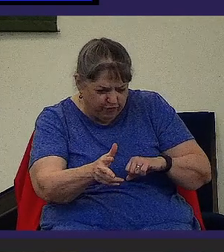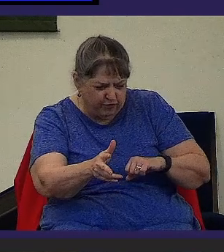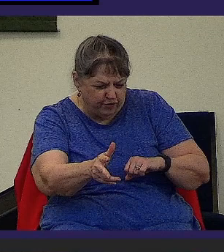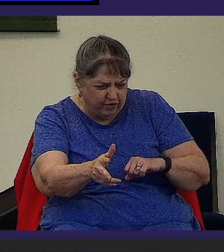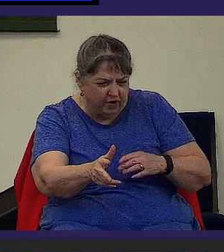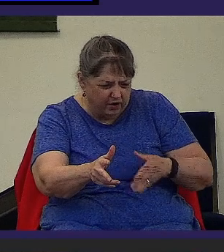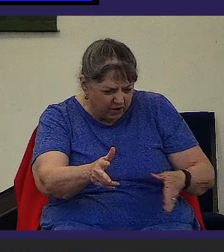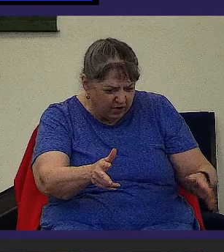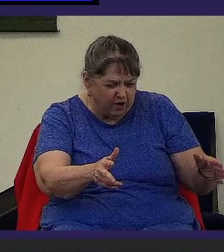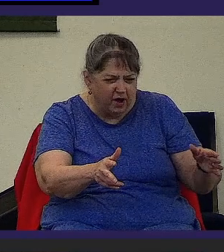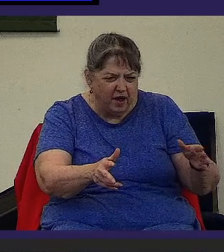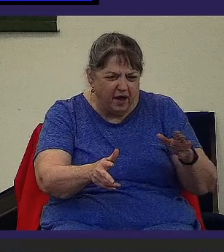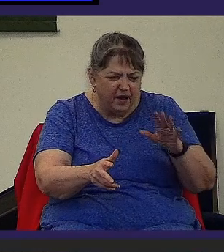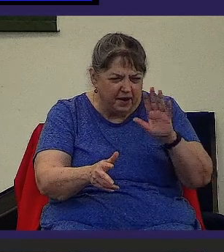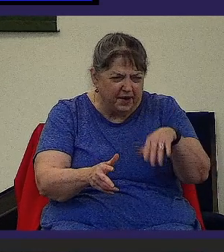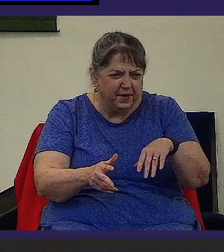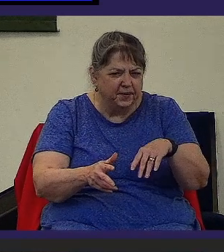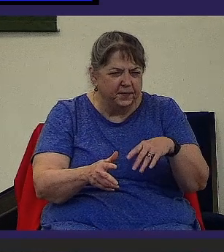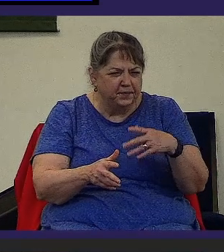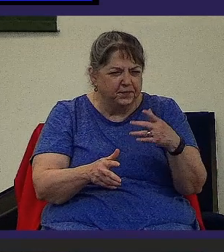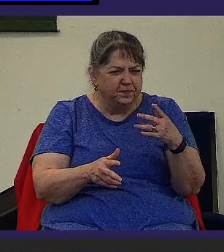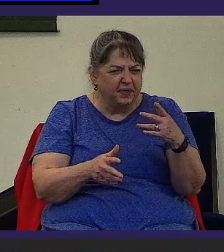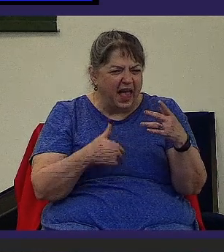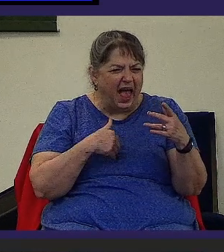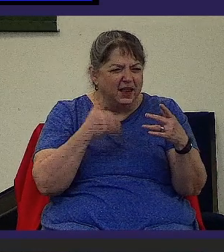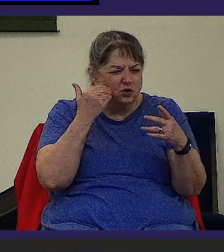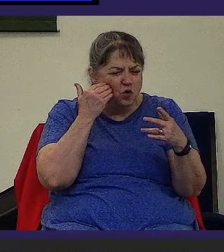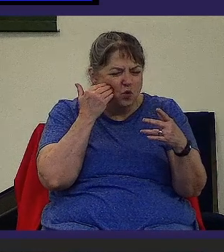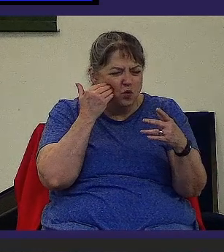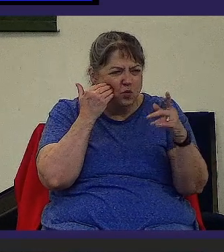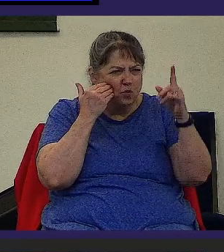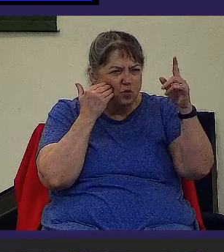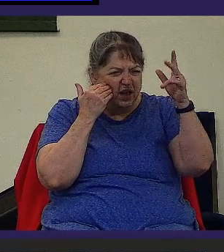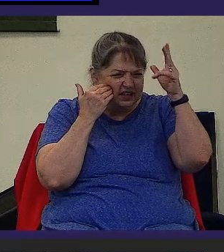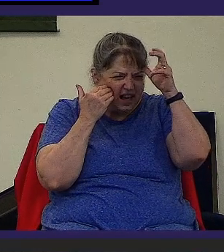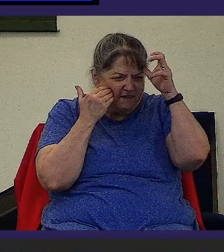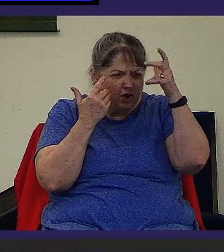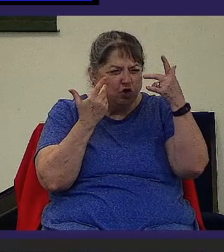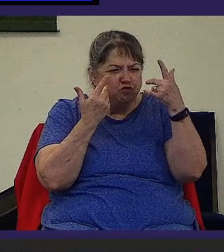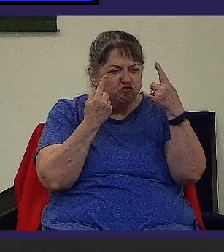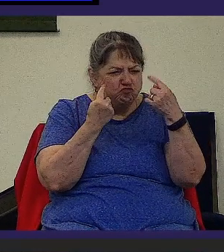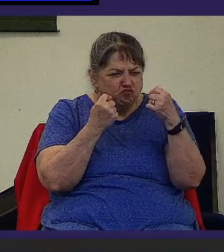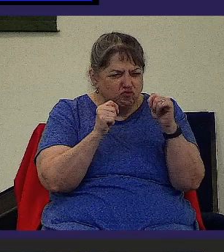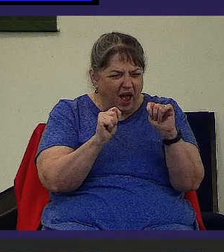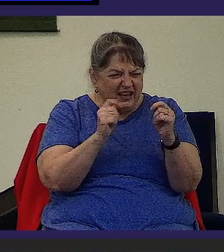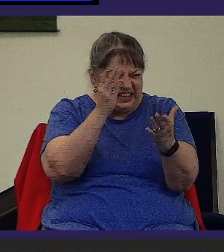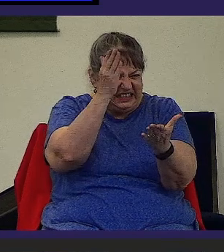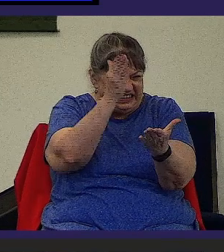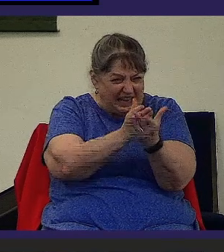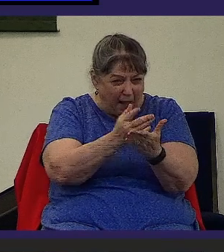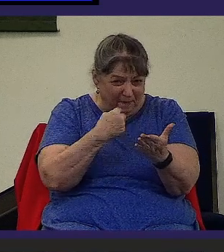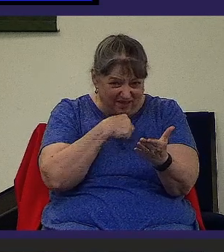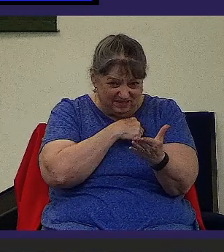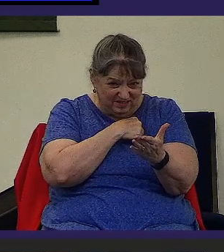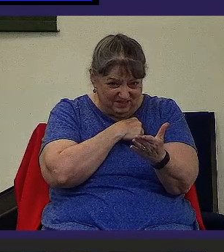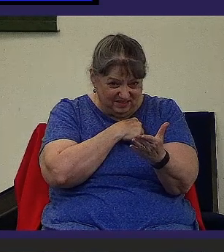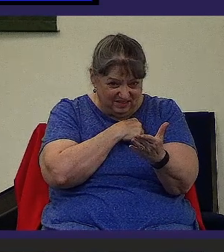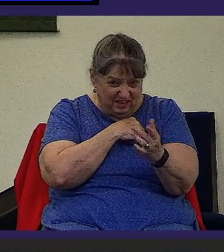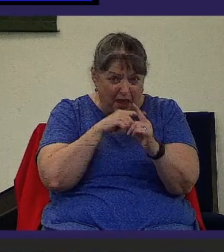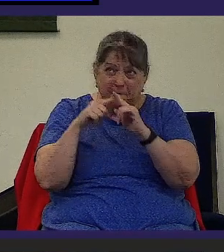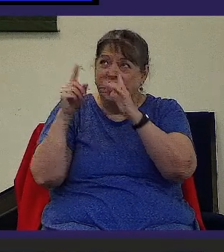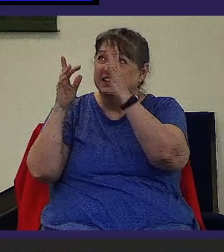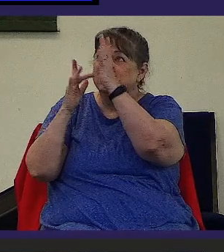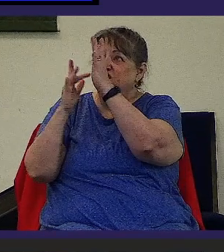but um uh um just know this we can get to our destination we can